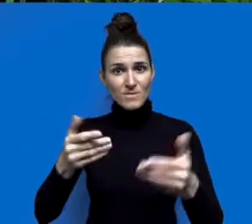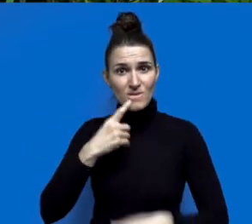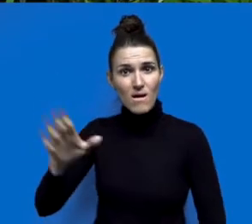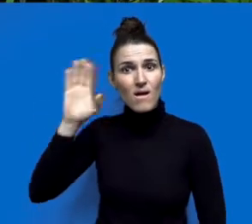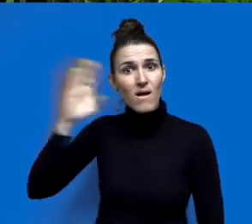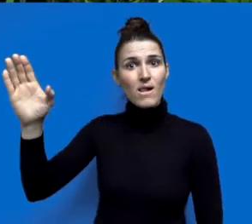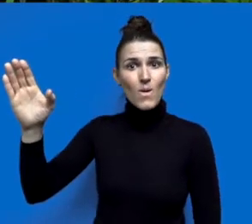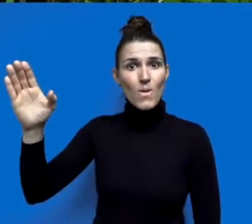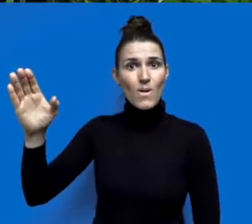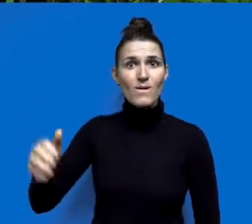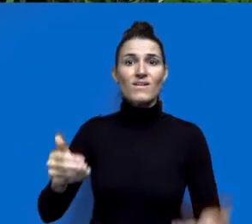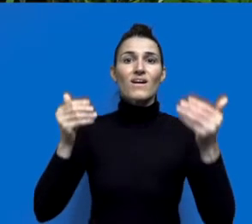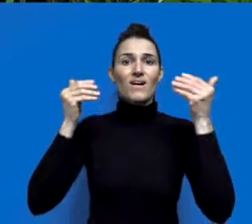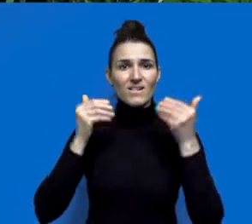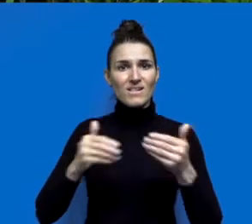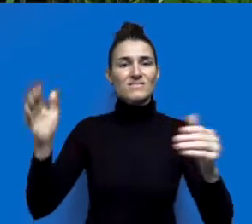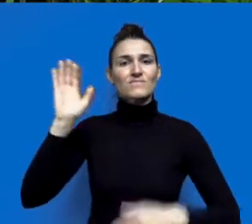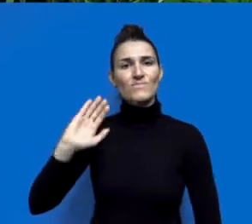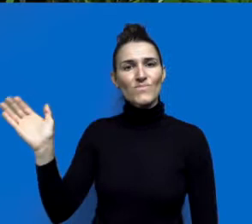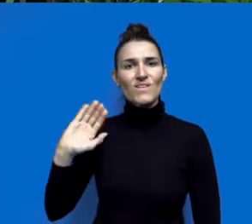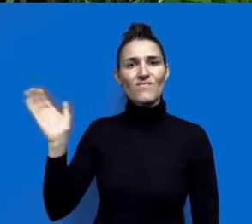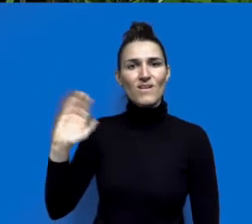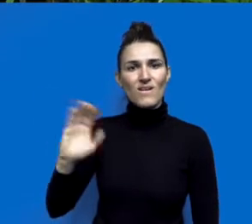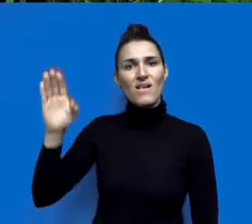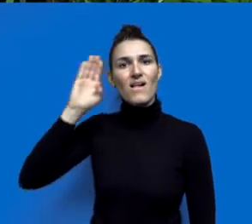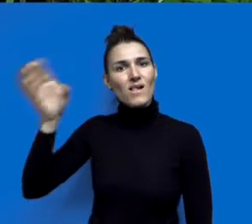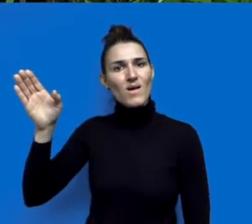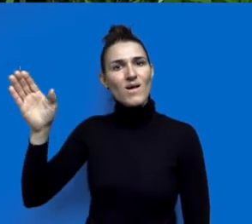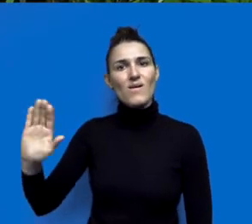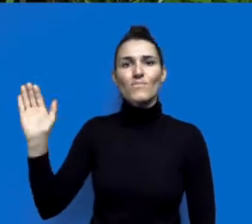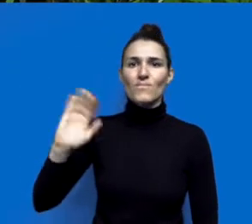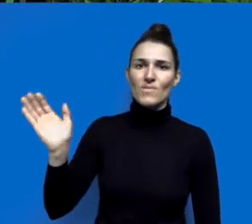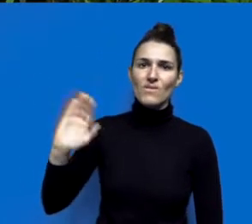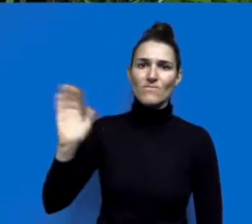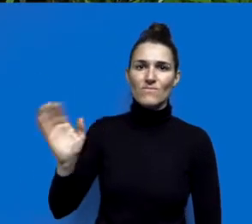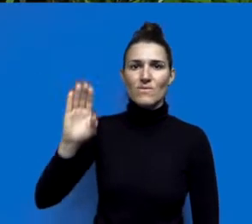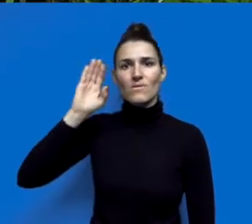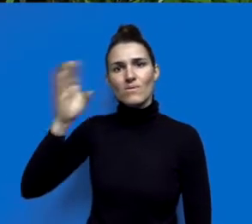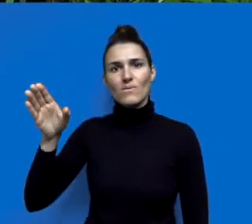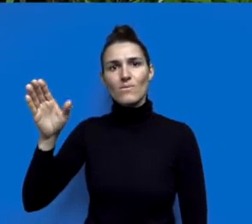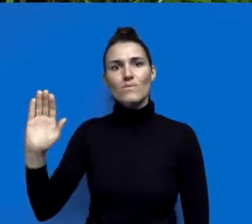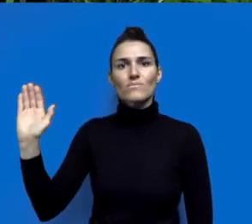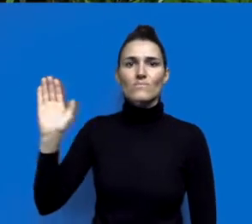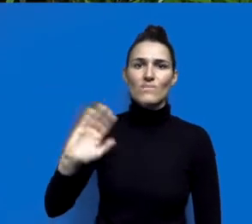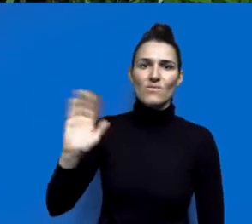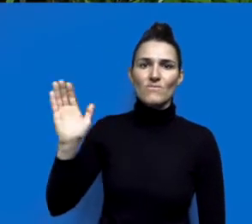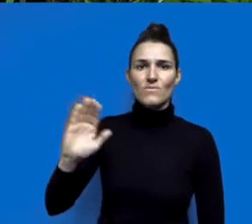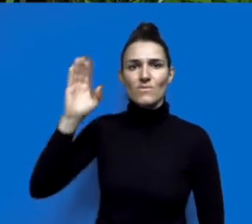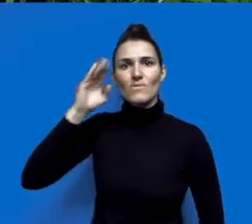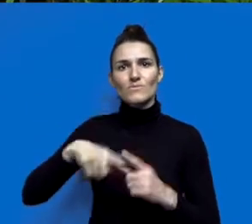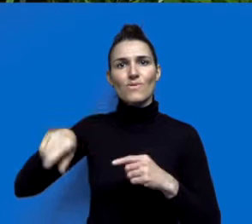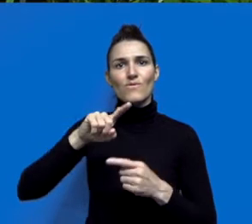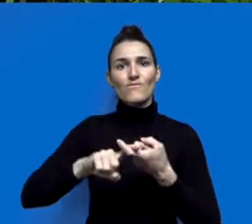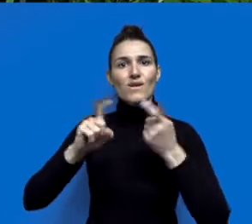in Chinese. Let's wave hello. Let's wave and sing hello. Let's wave and sing